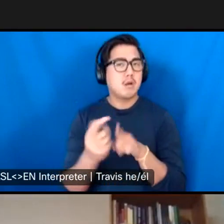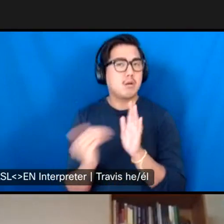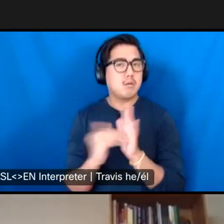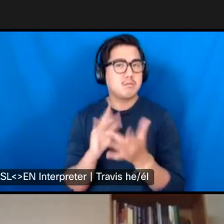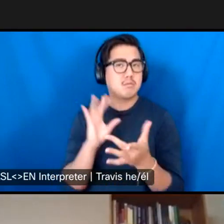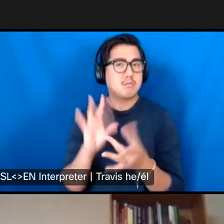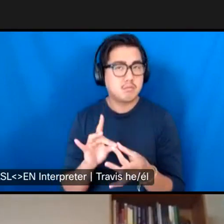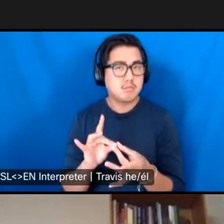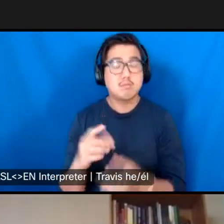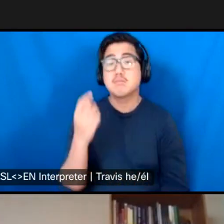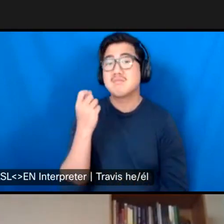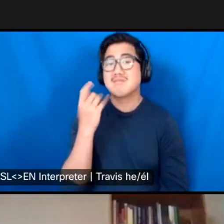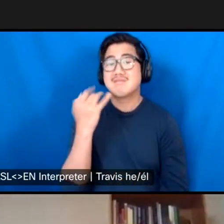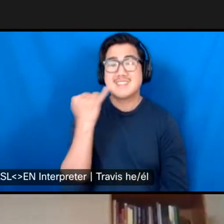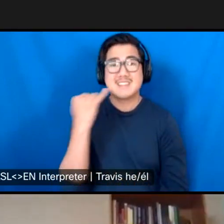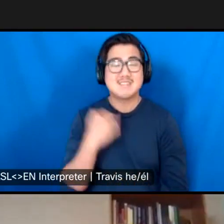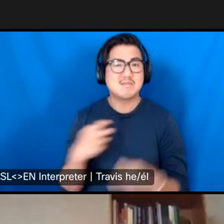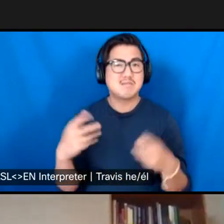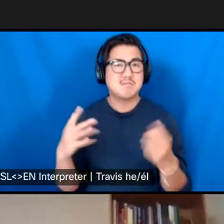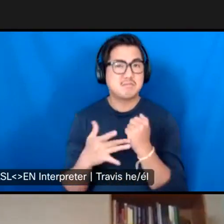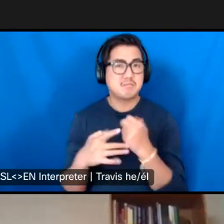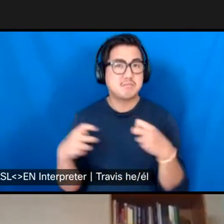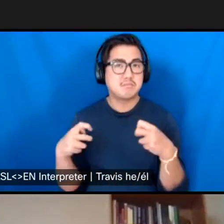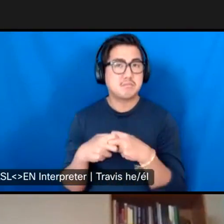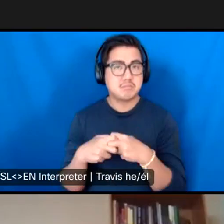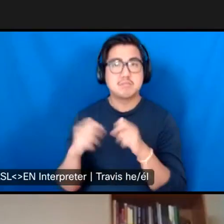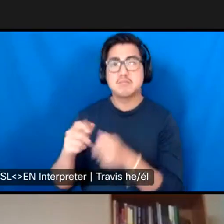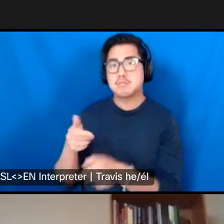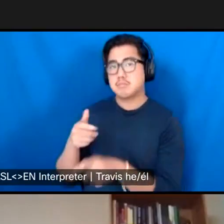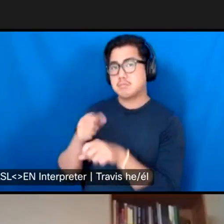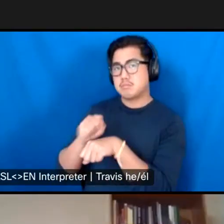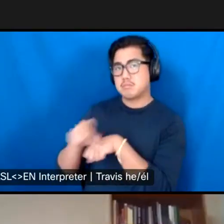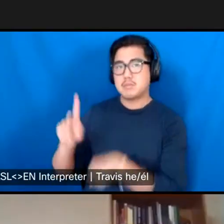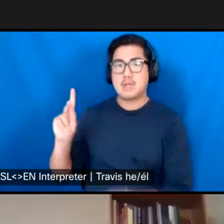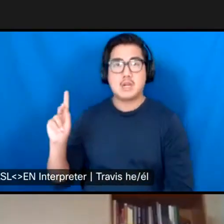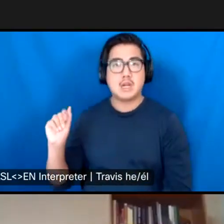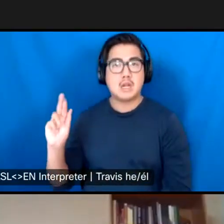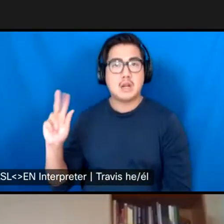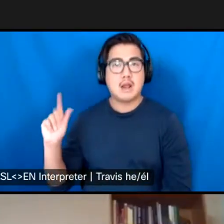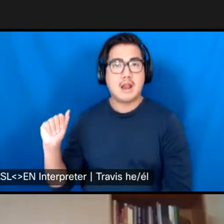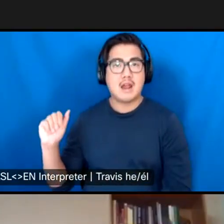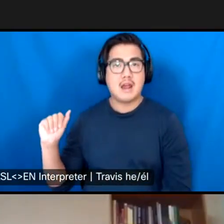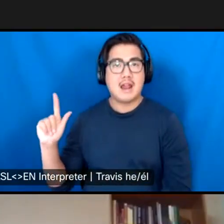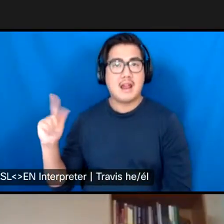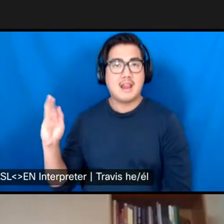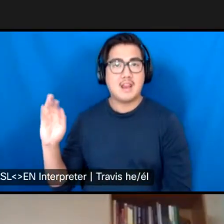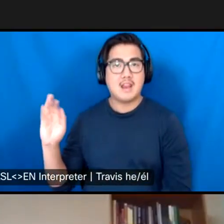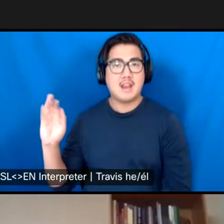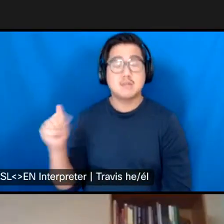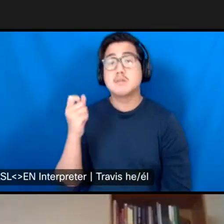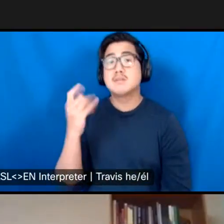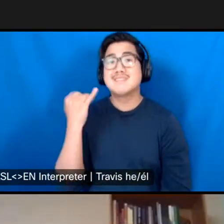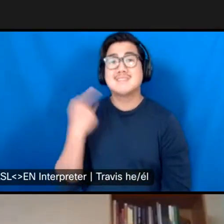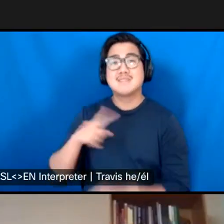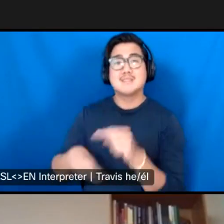Carla Alegría, project manager with our center, for assistance. If you are unable to contact Carla, please reach out